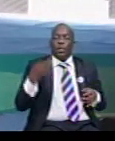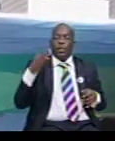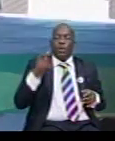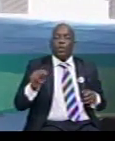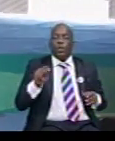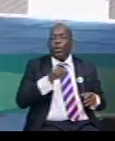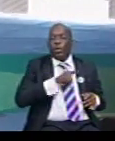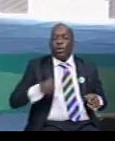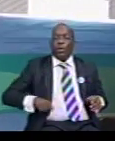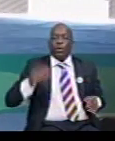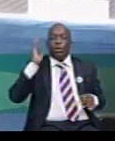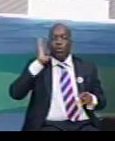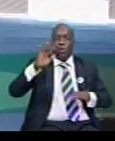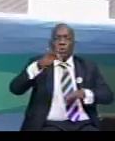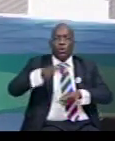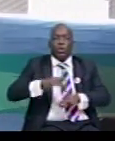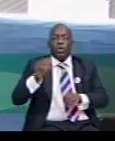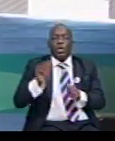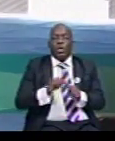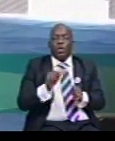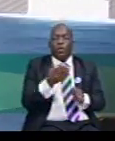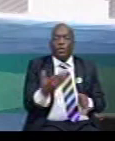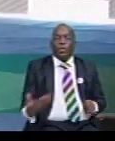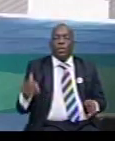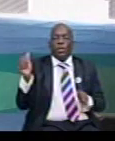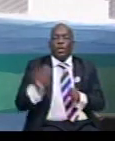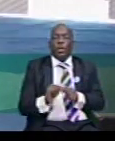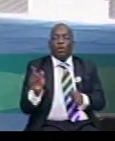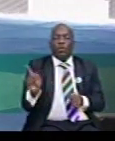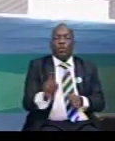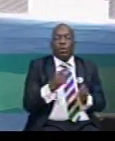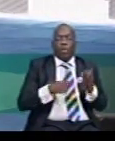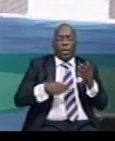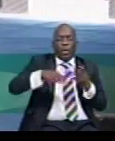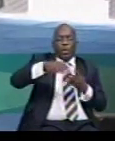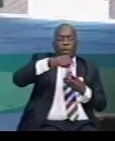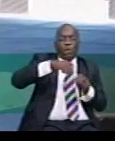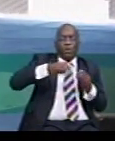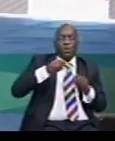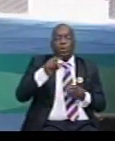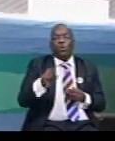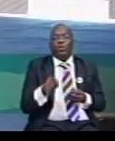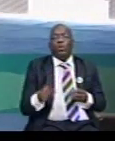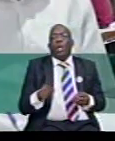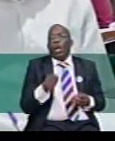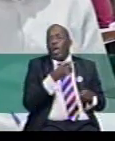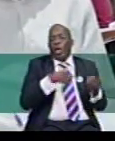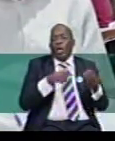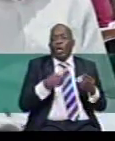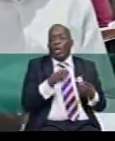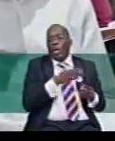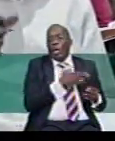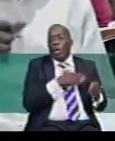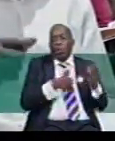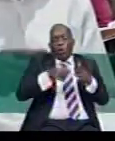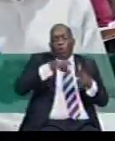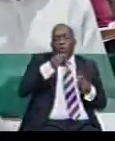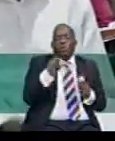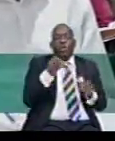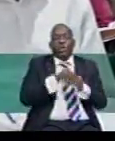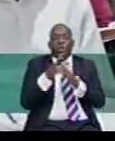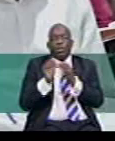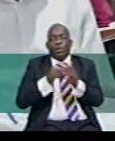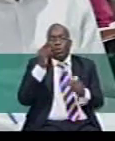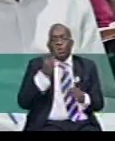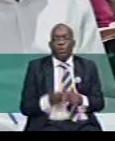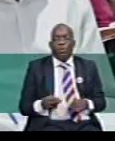touch everything, everyone around you, concerning you, in Jesus' name.